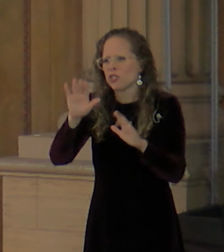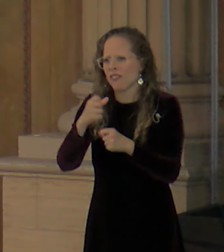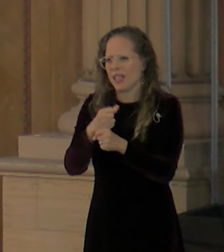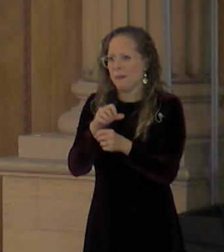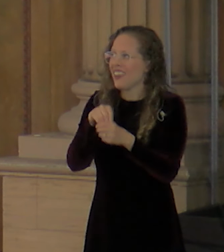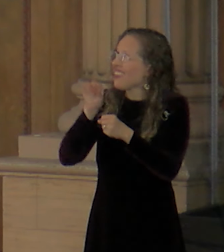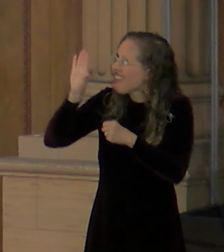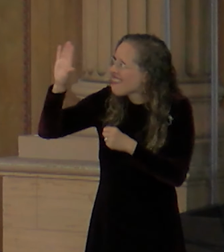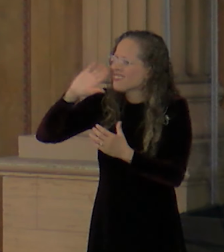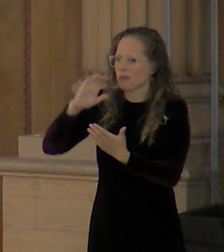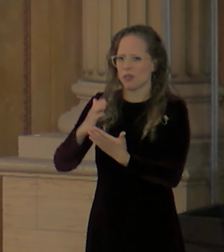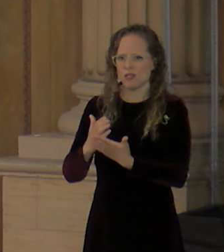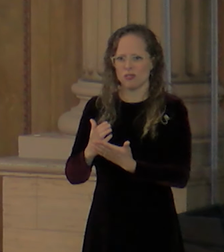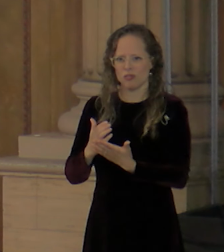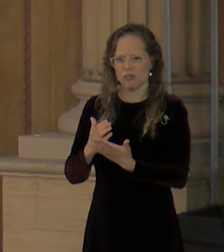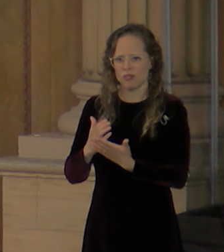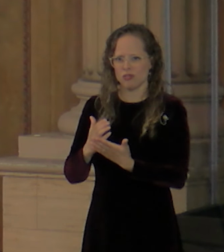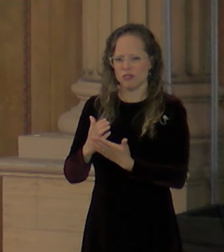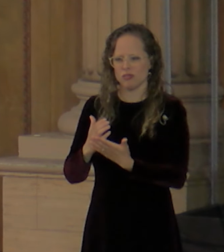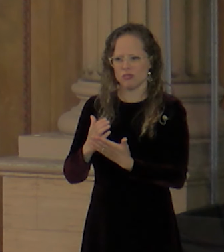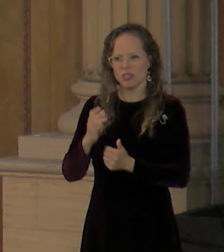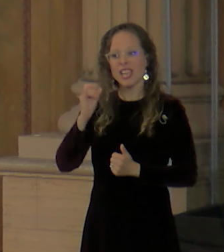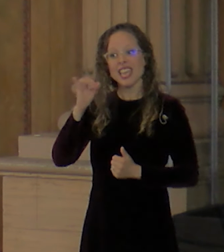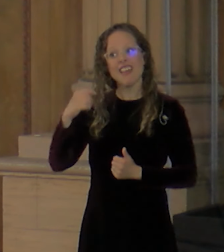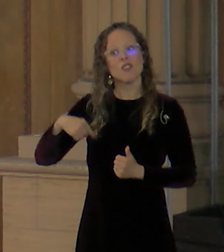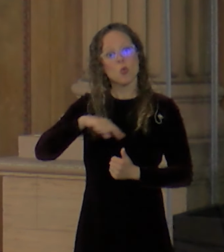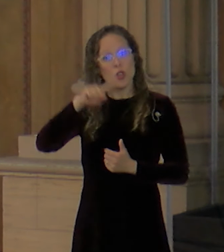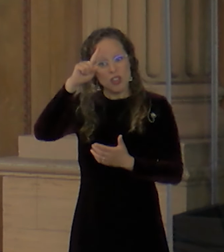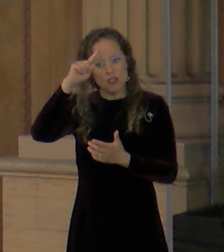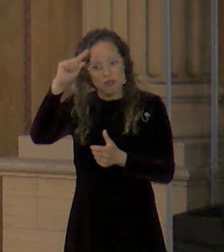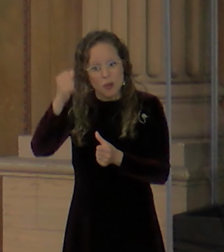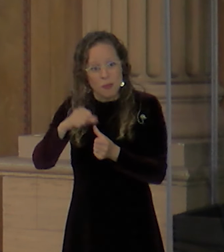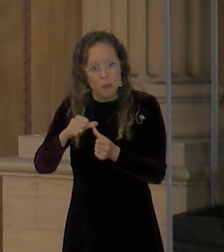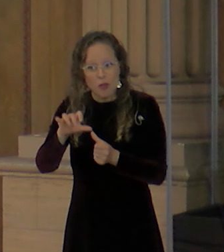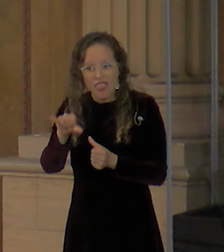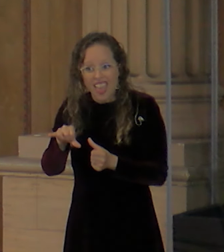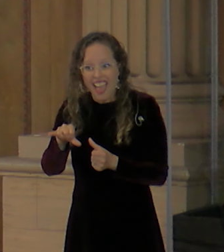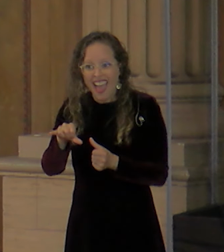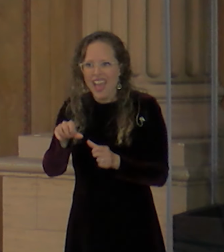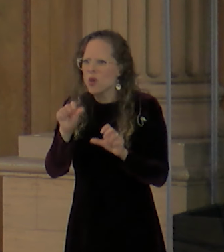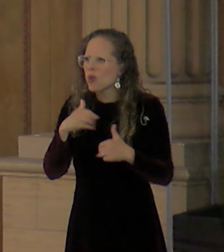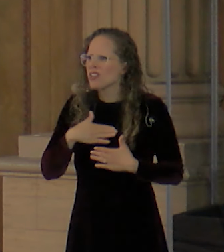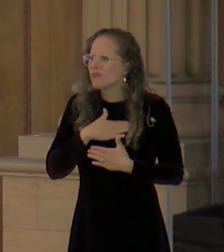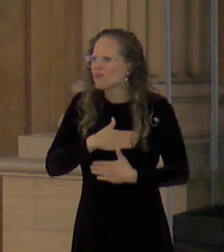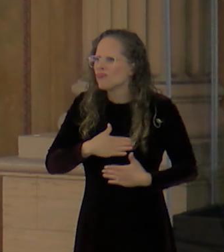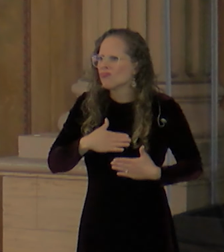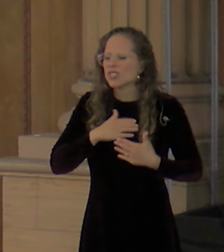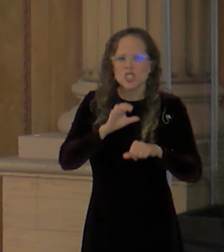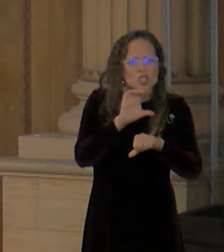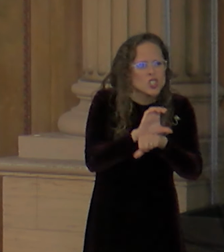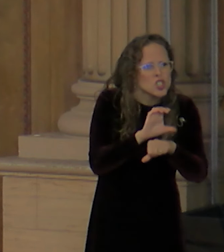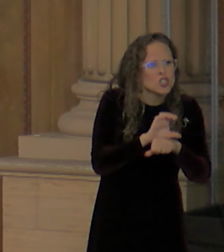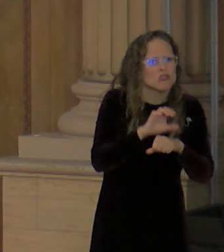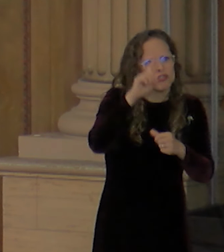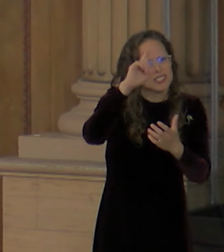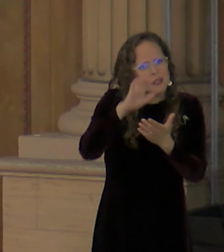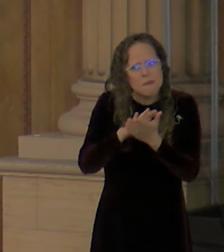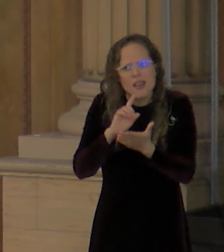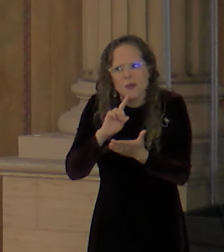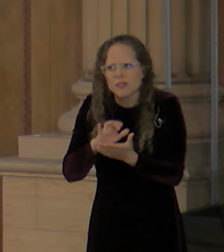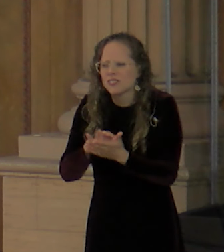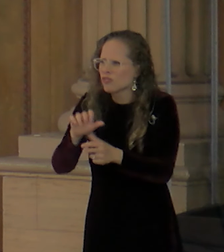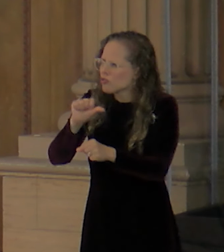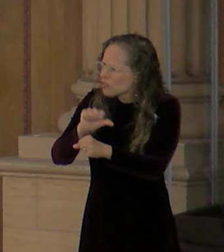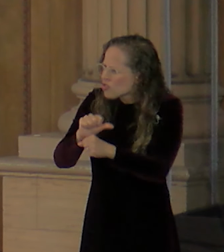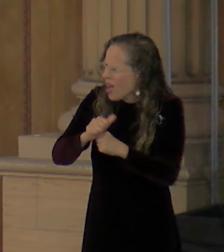If we could think this way, couldn't we take a lot more joy in our spouses, our kids, our church, all of our lives? If we never